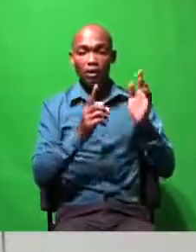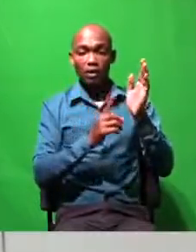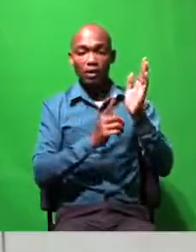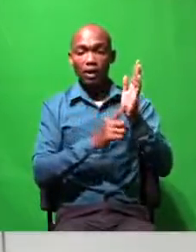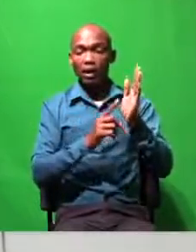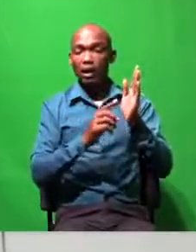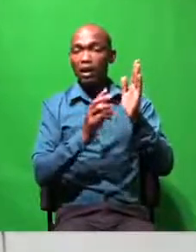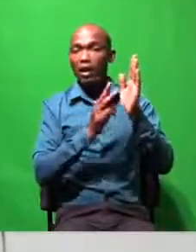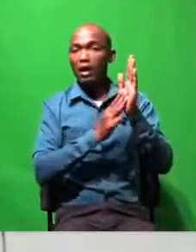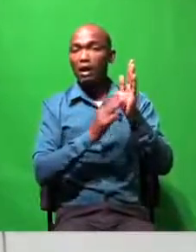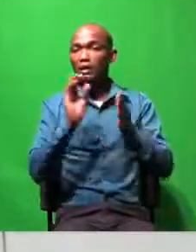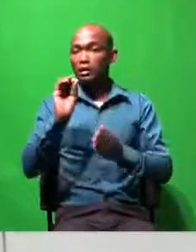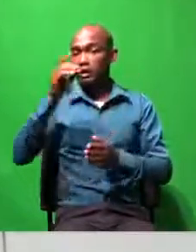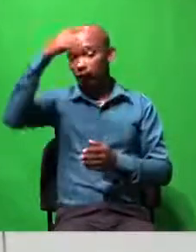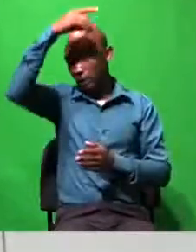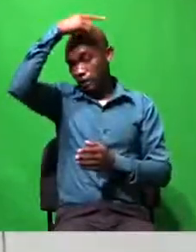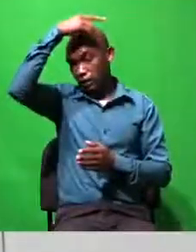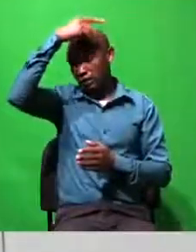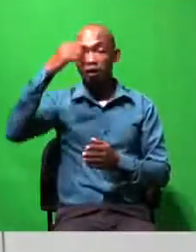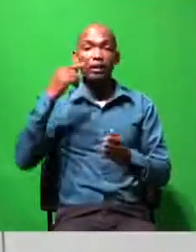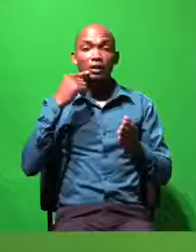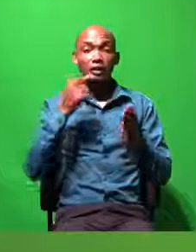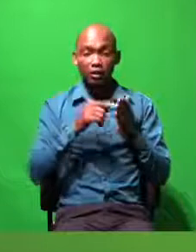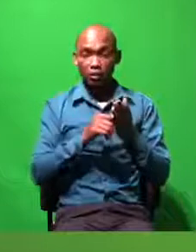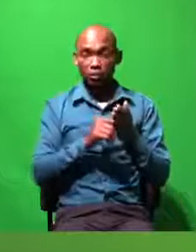It means this is a straight line.